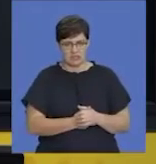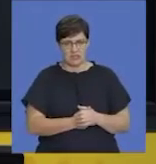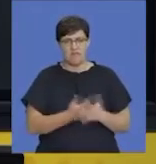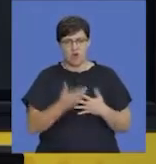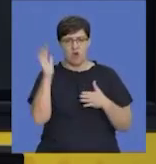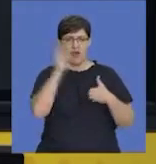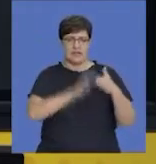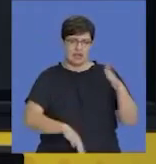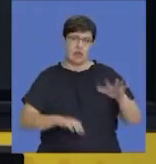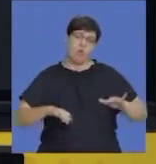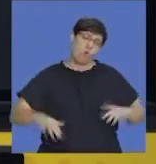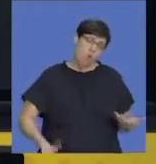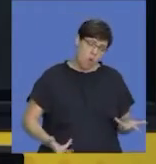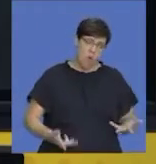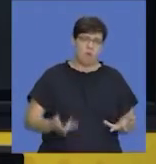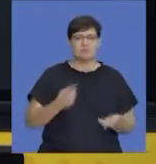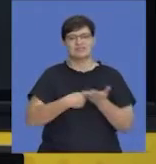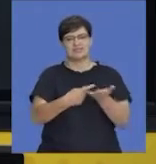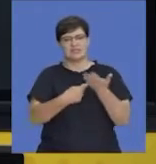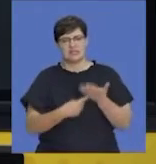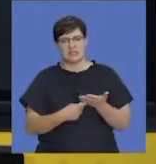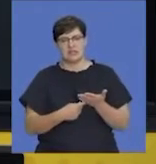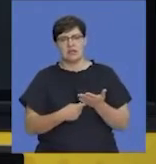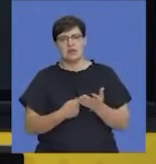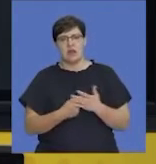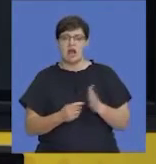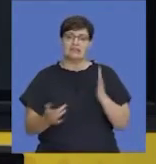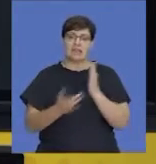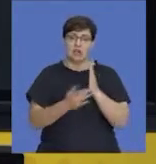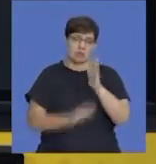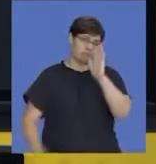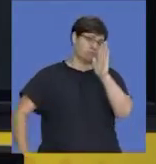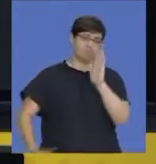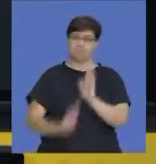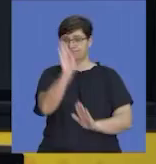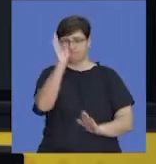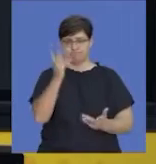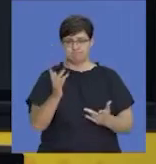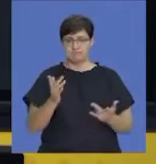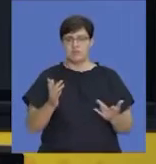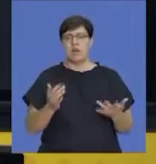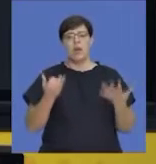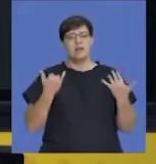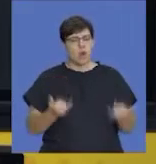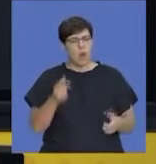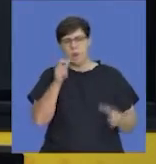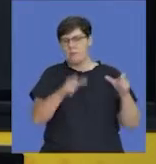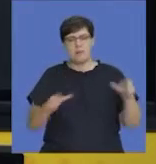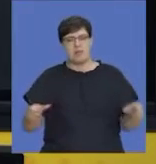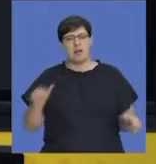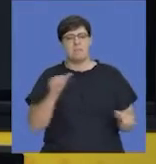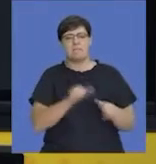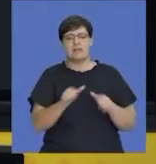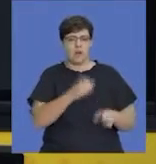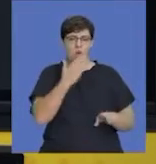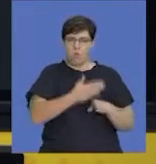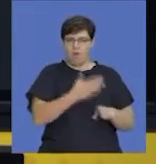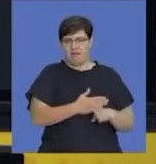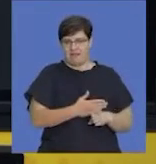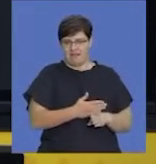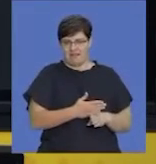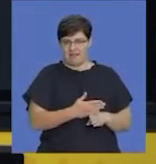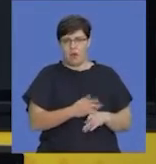type of essay. Or you could talk about the advancement in technology and how now people are able to work